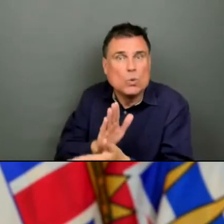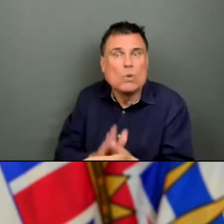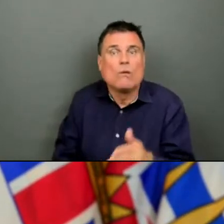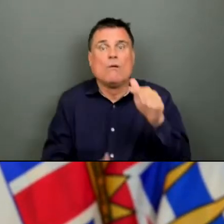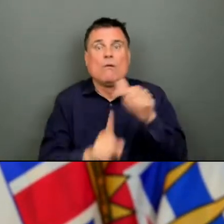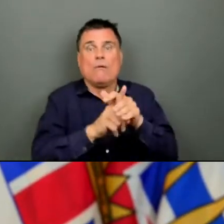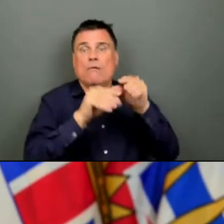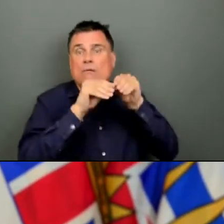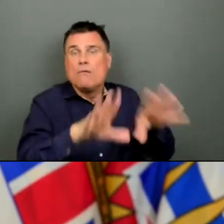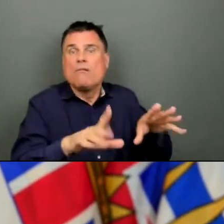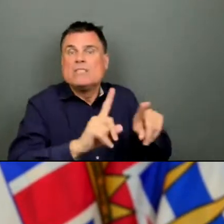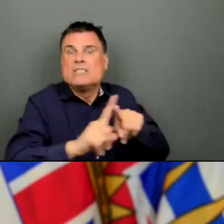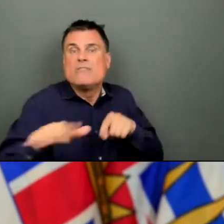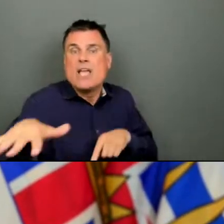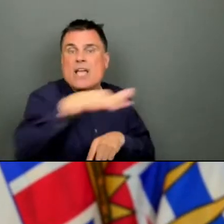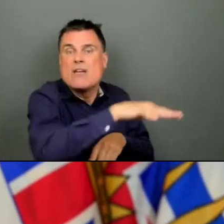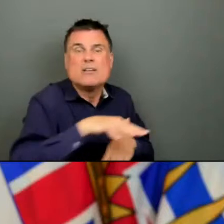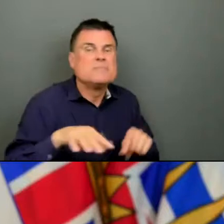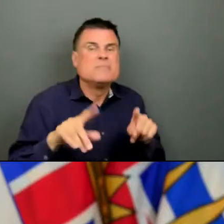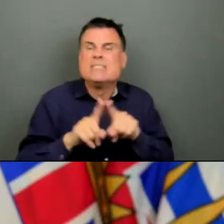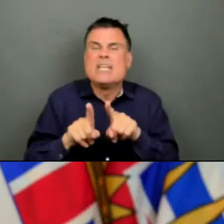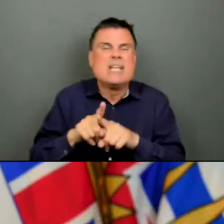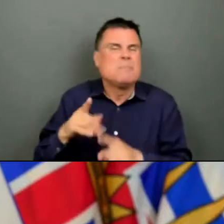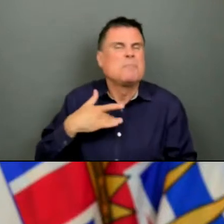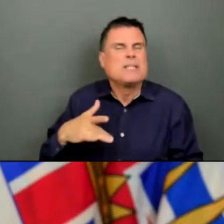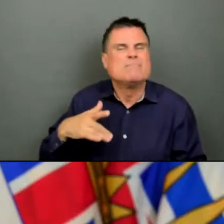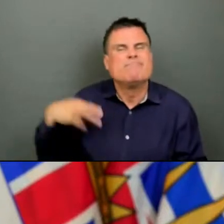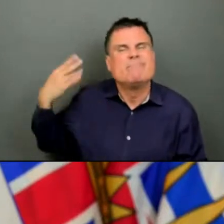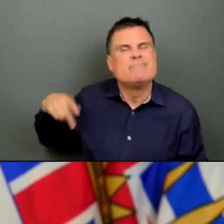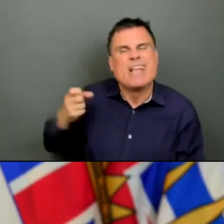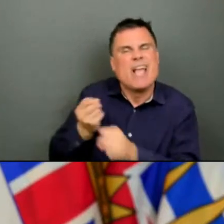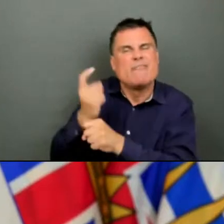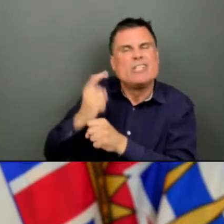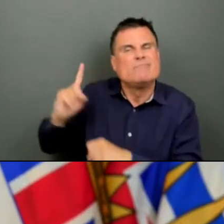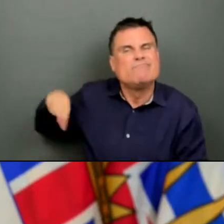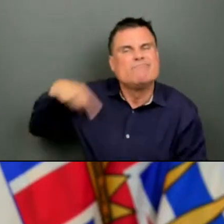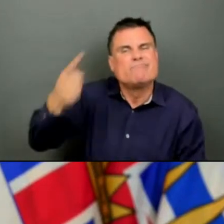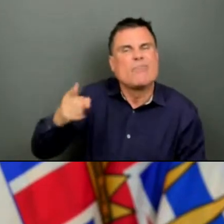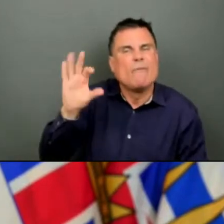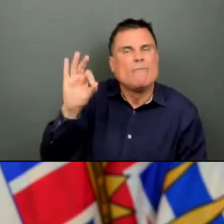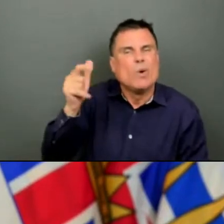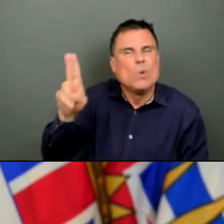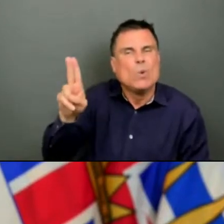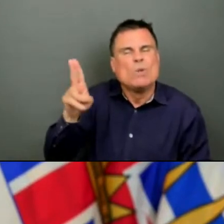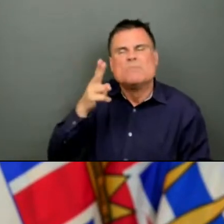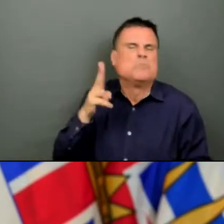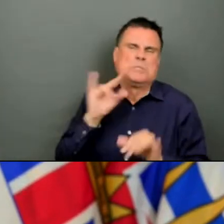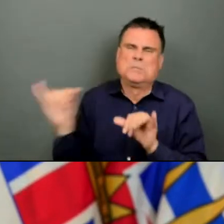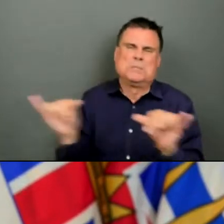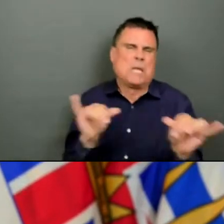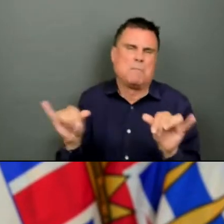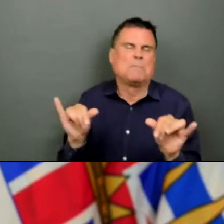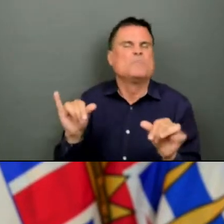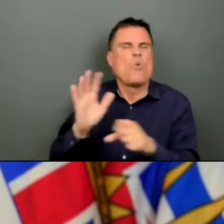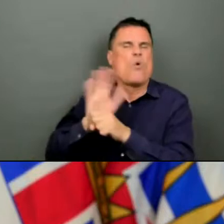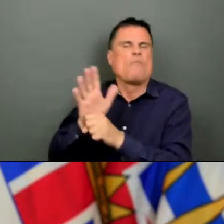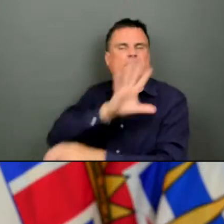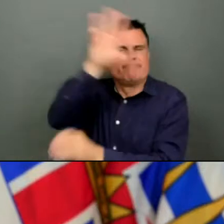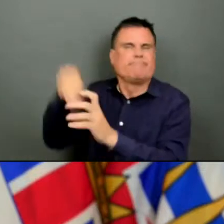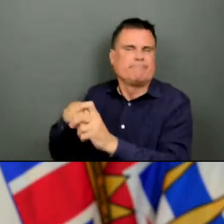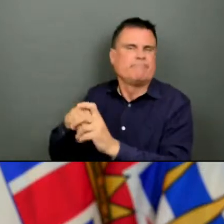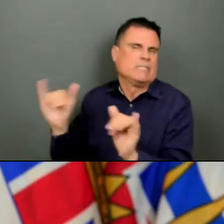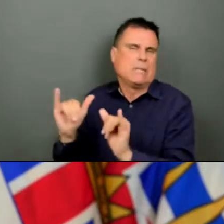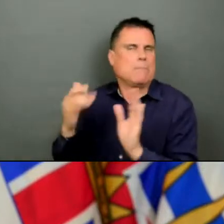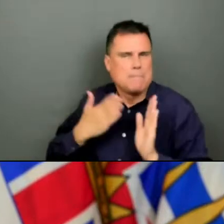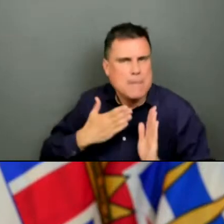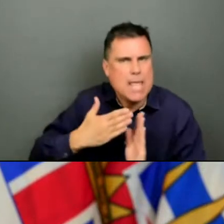do for influenza and RSV and other things? So yes, we are planning for that as well. And what will it mean